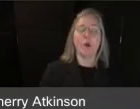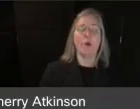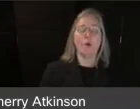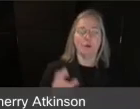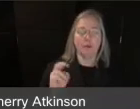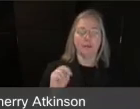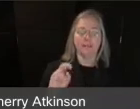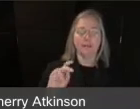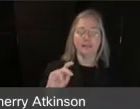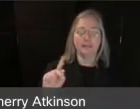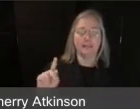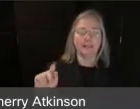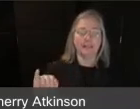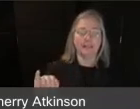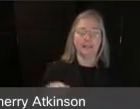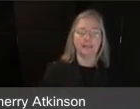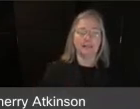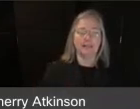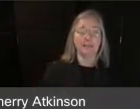Okay, can you all see that?